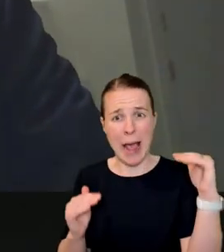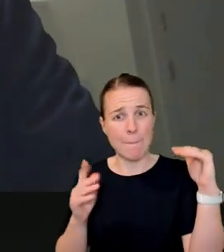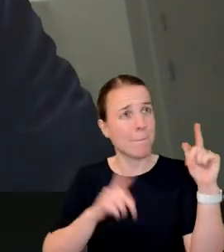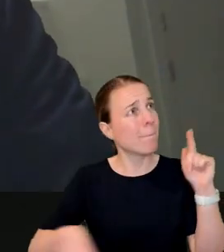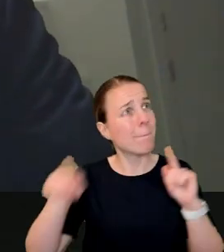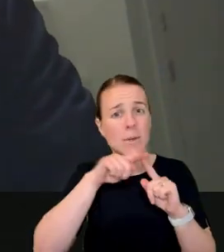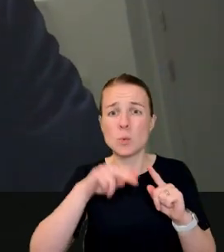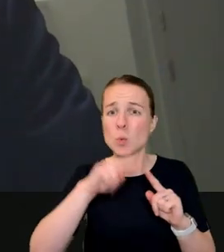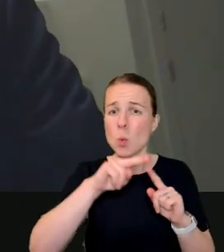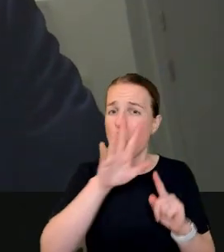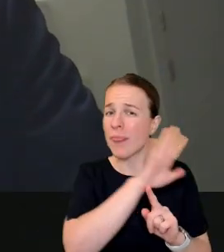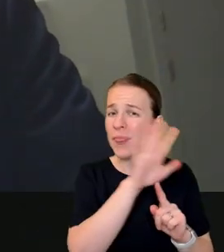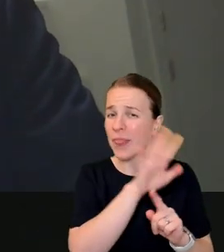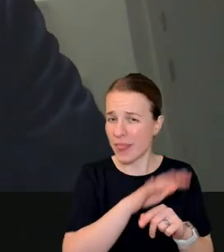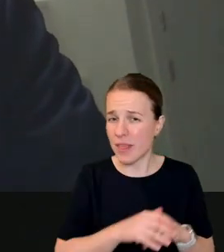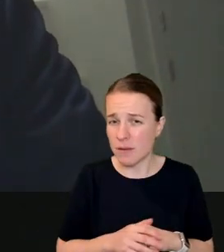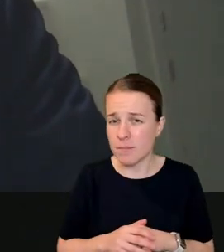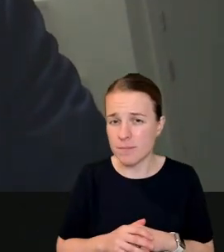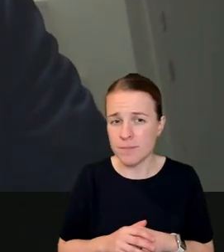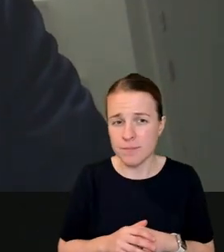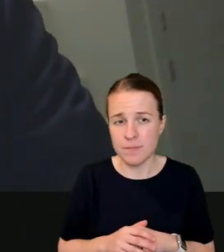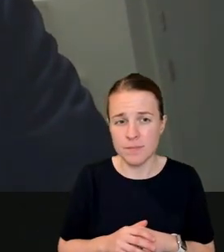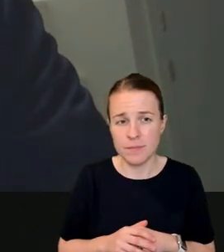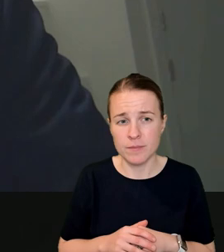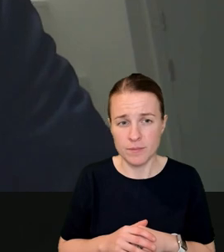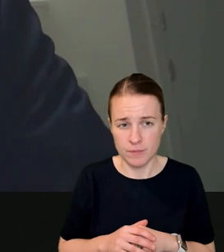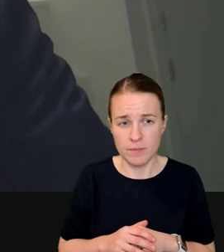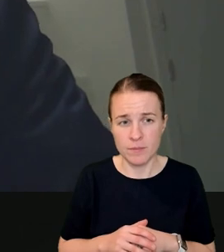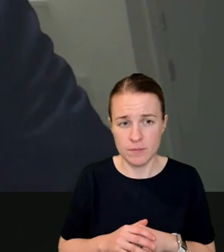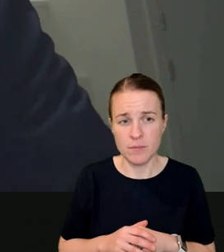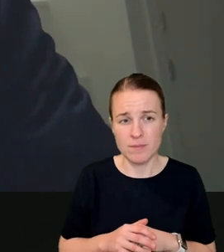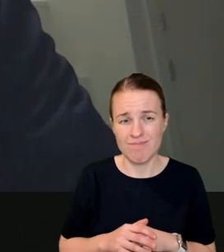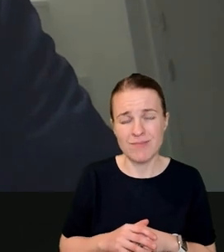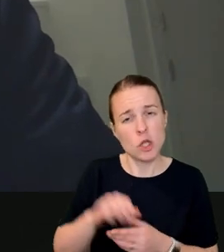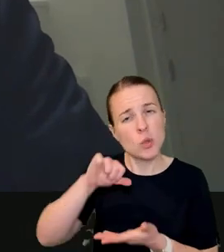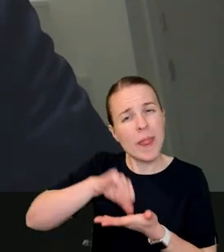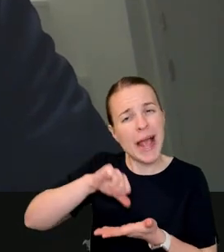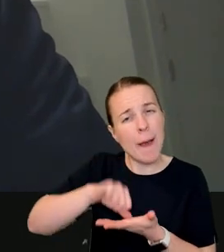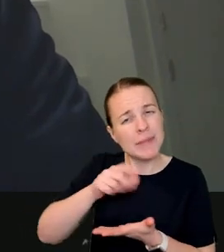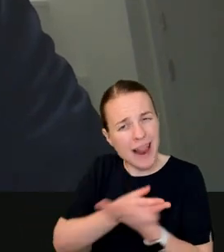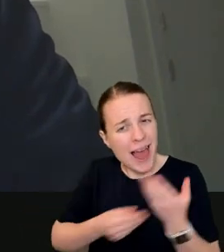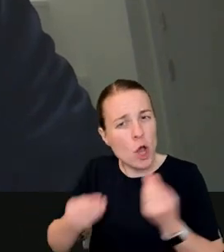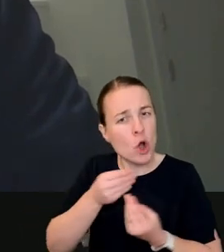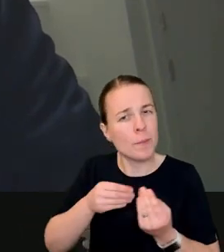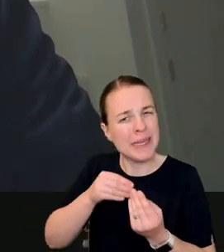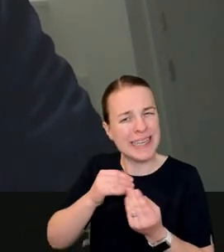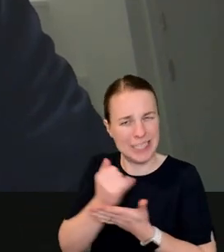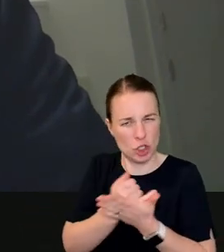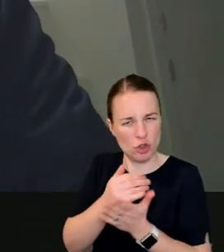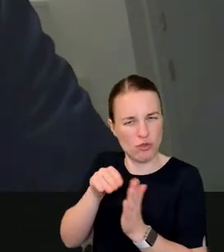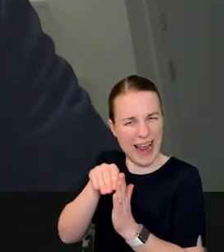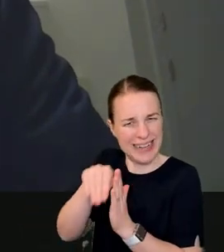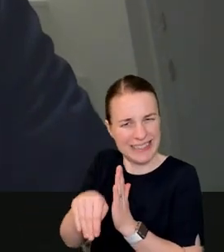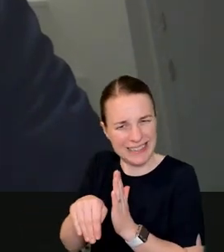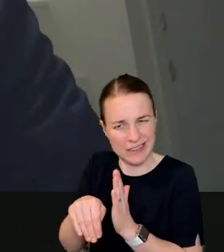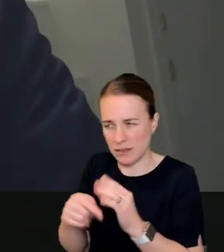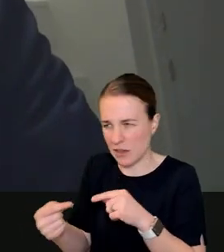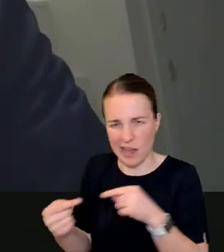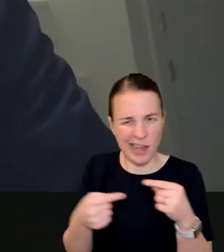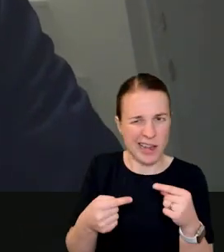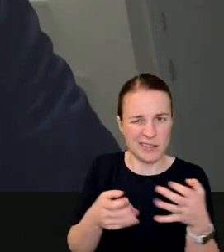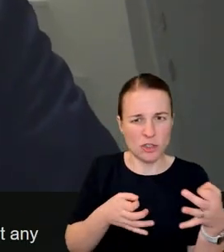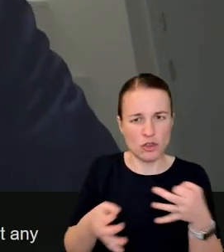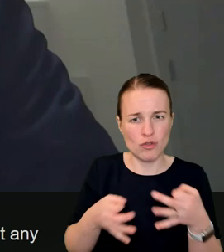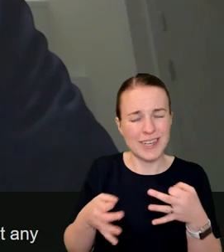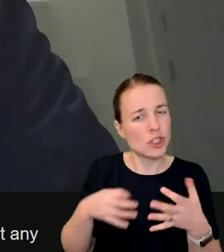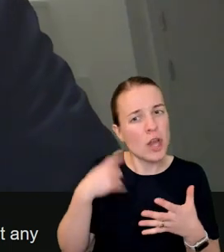Downgrading the capital's economic recovery runs against any levelling up agenda. This strategy will leave Londoners out in the cold and do little